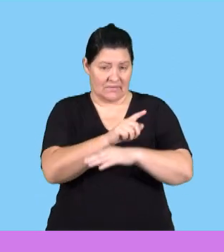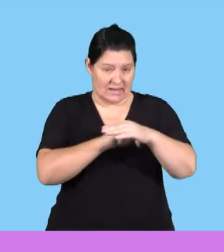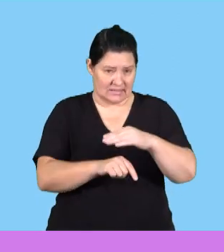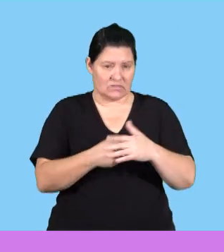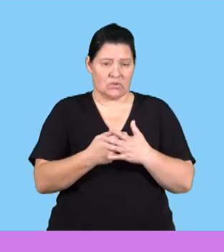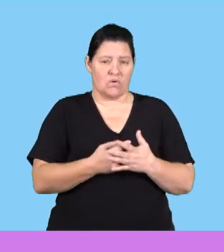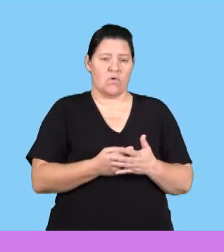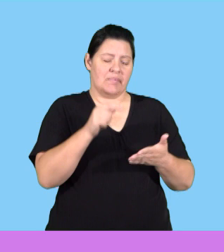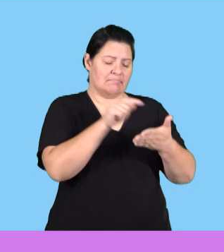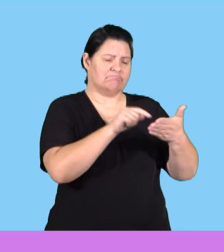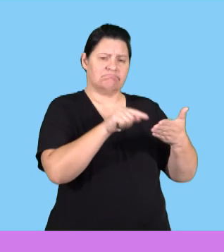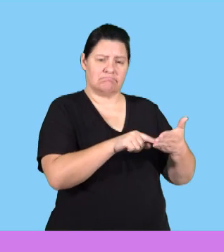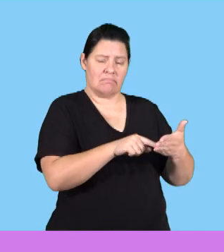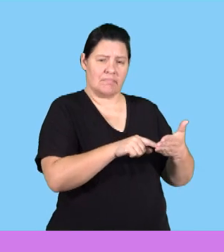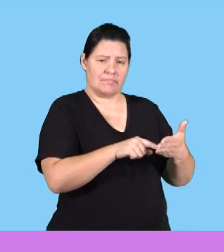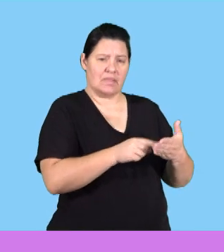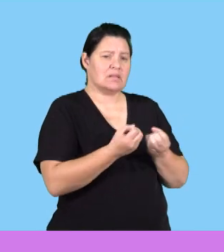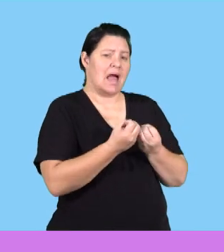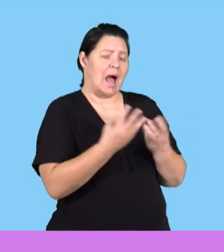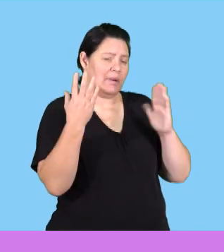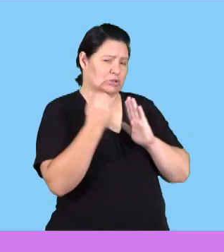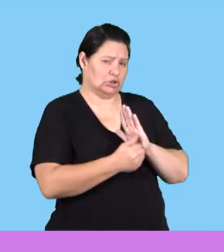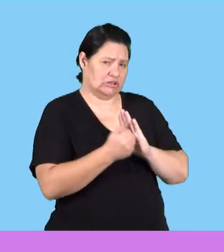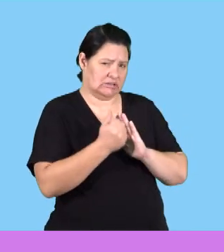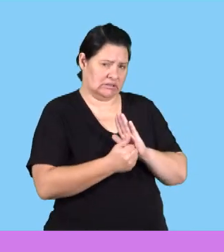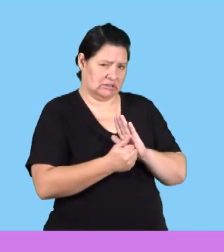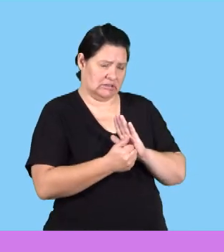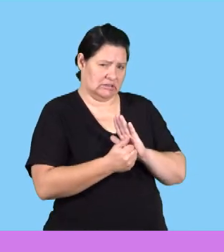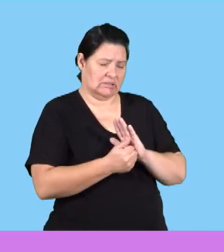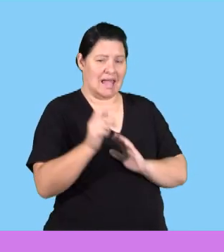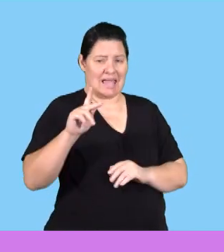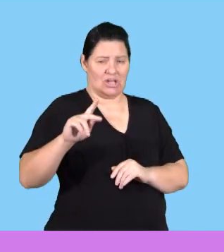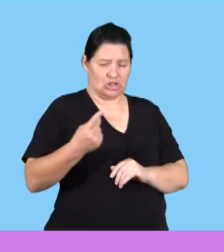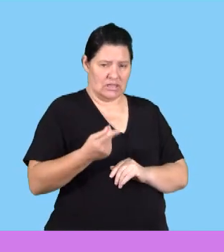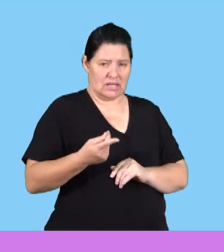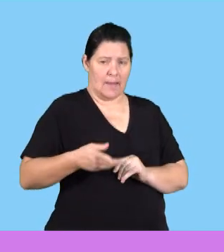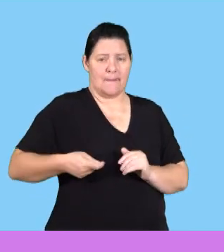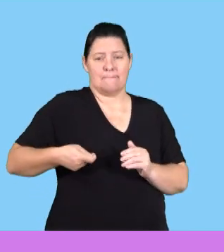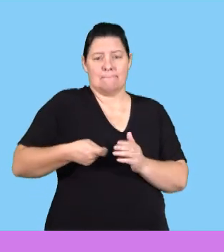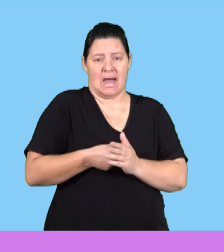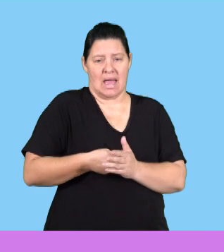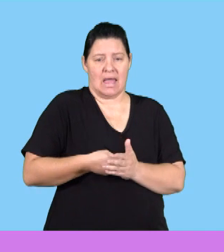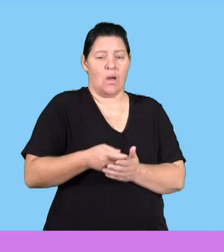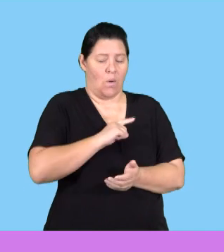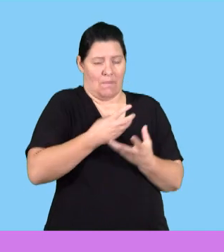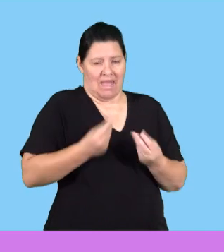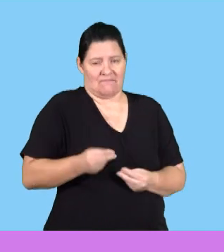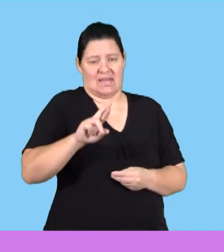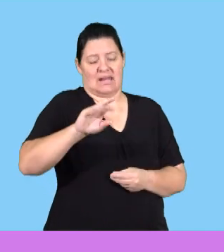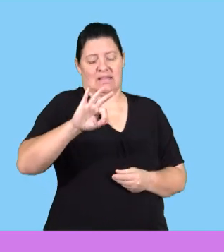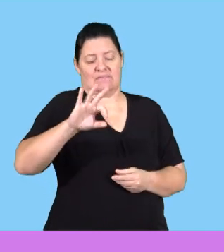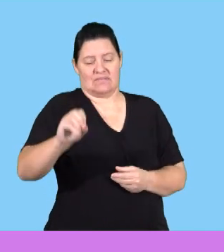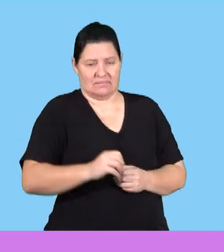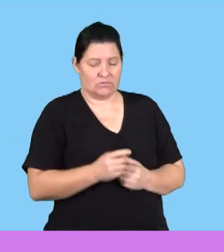find how much cheese or how many kilograms of cheese will Sipho